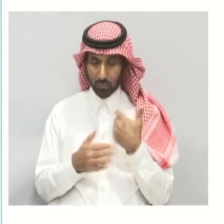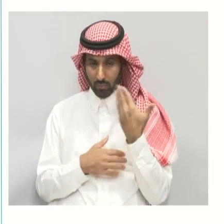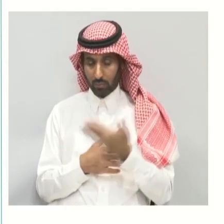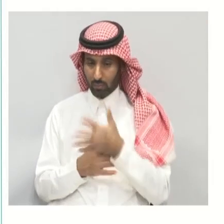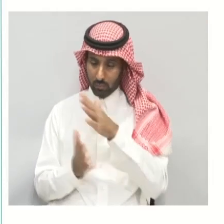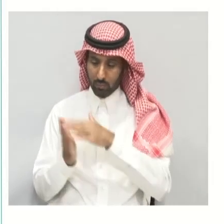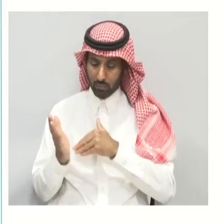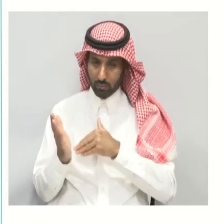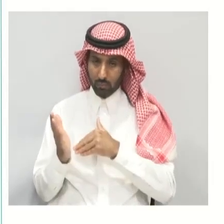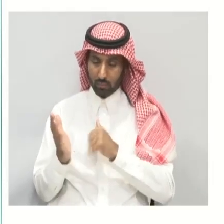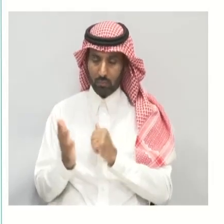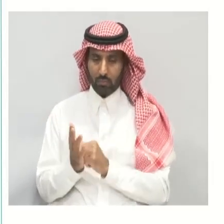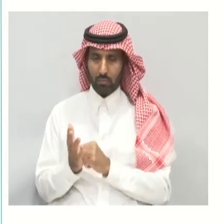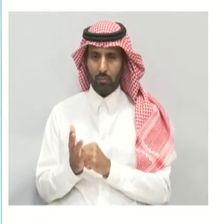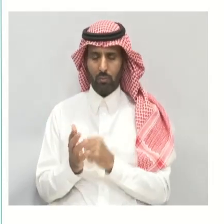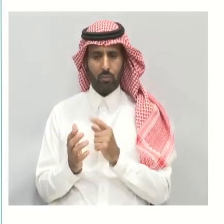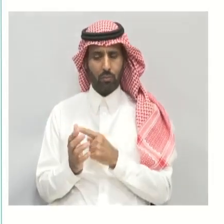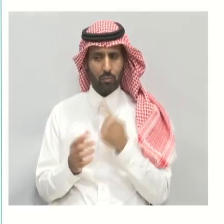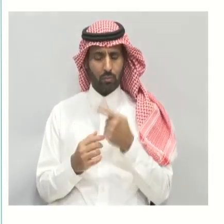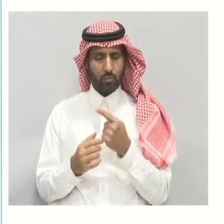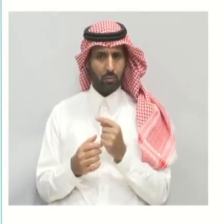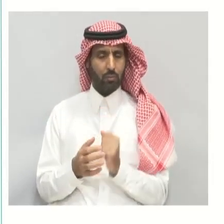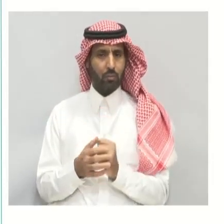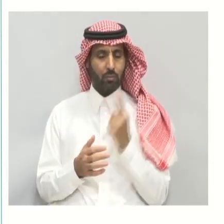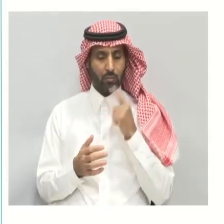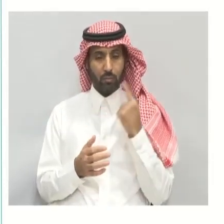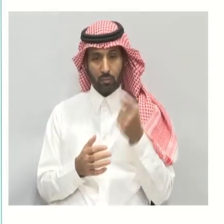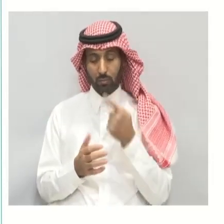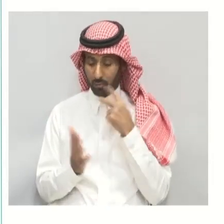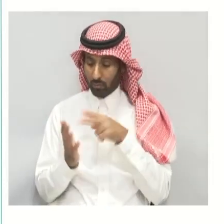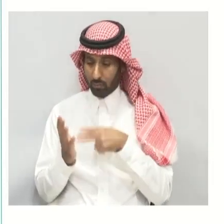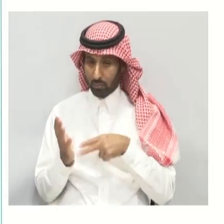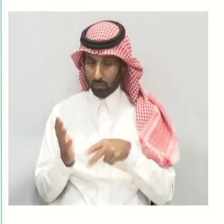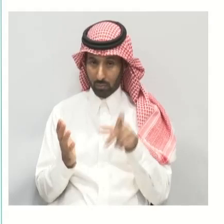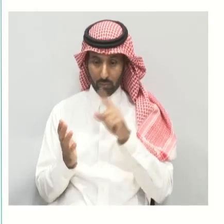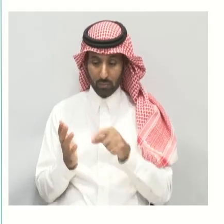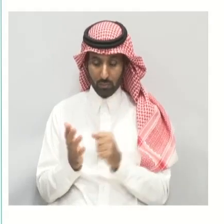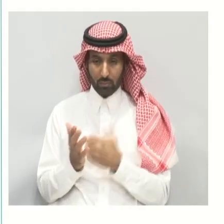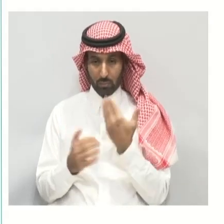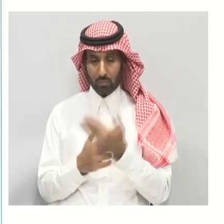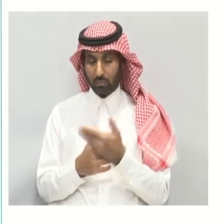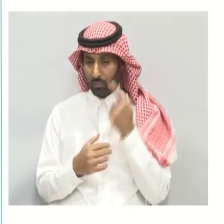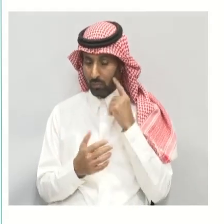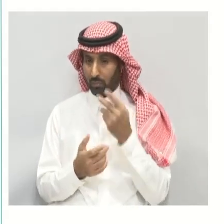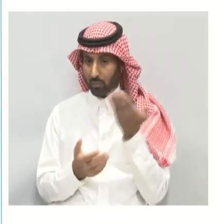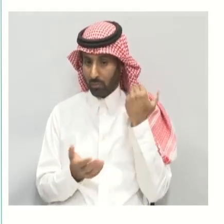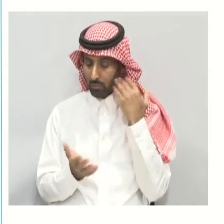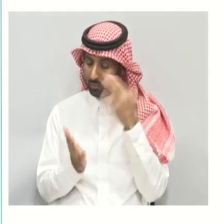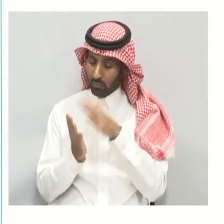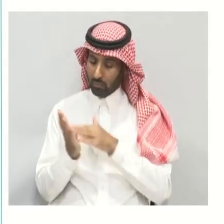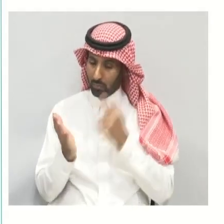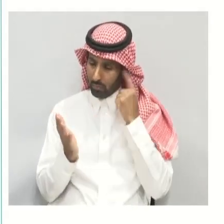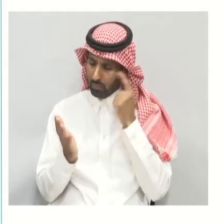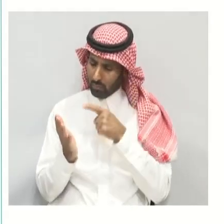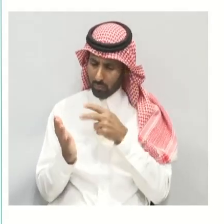have just read. So what I'm going to do now, I'm going to read those questions and refer back to the text and